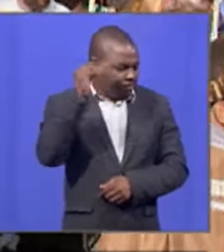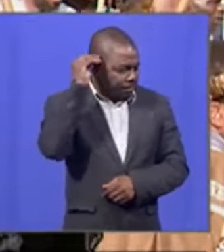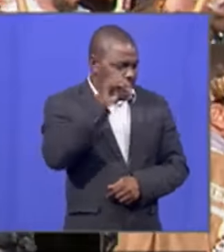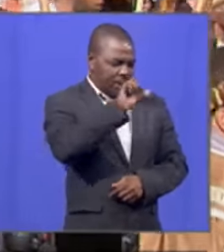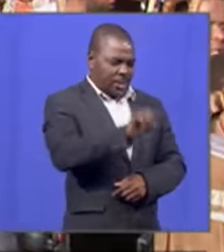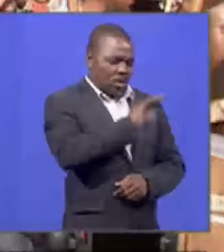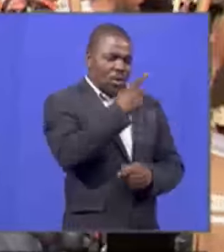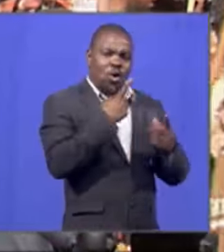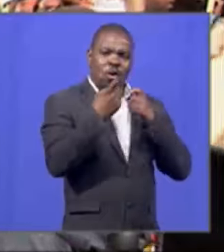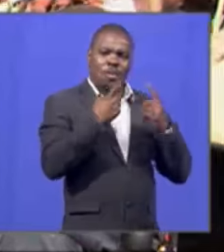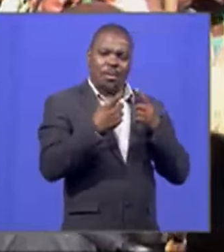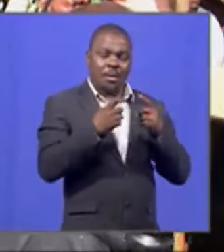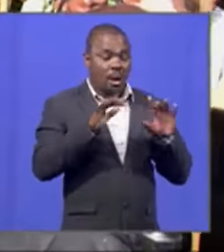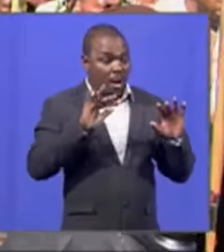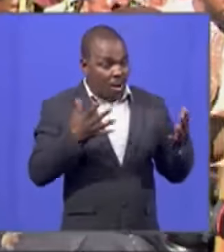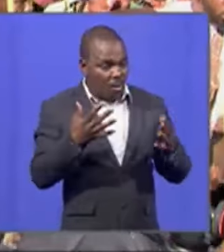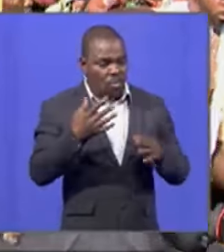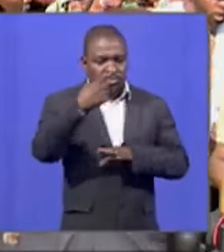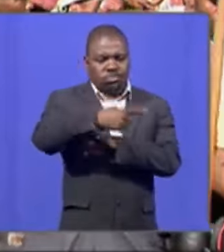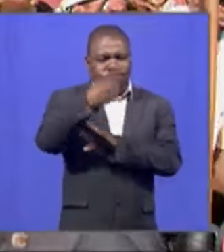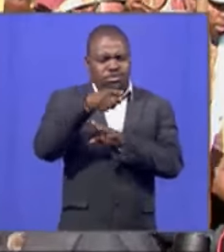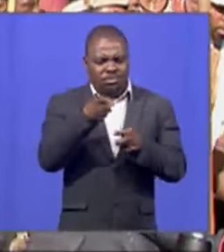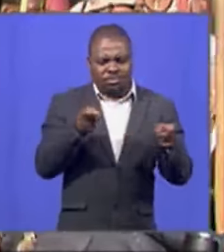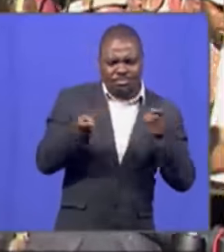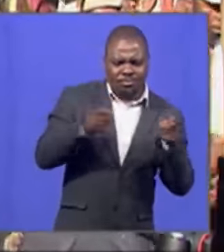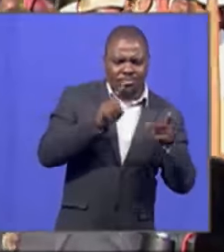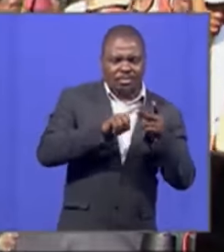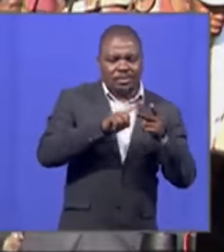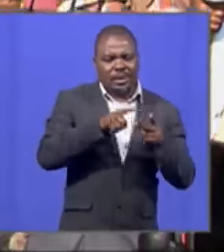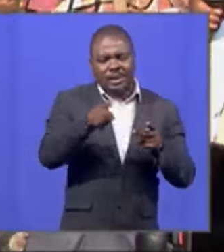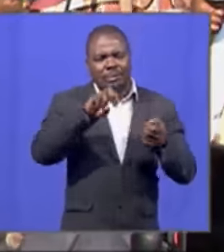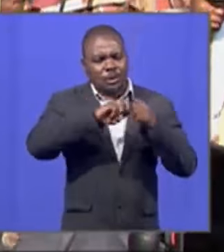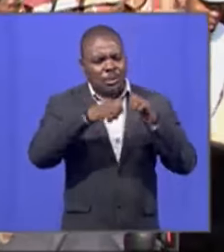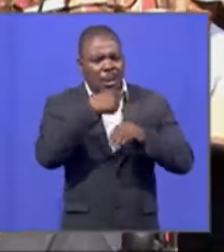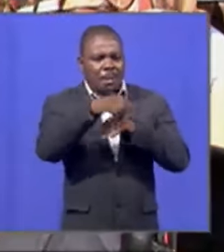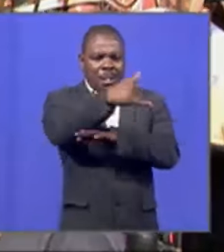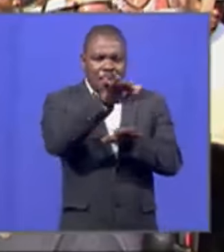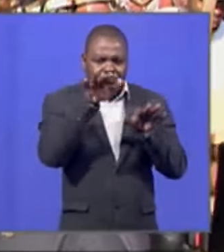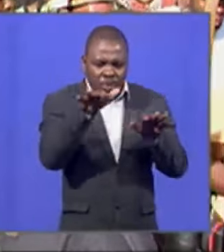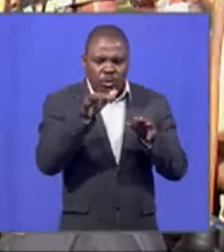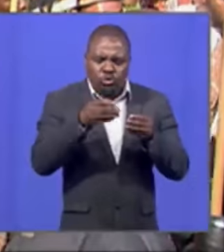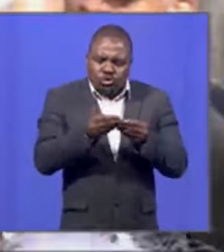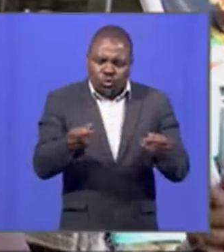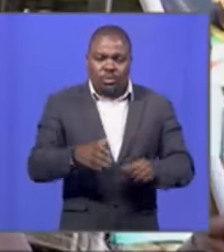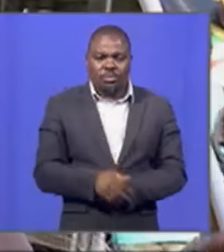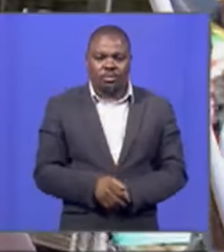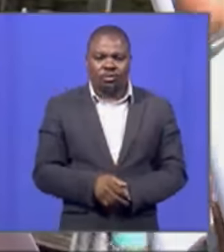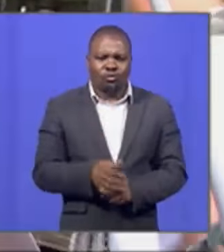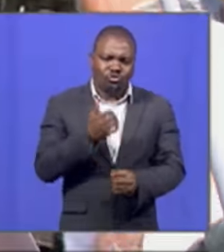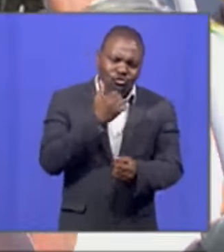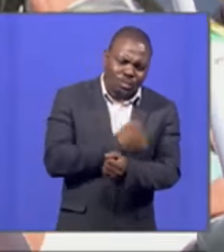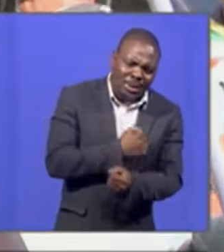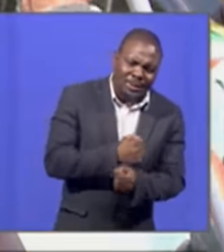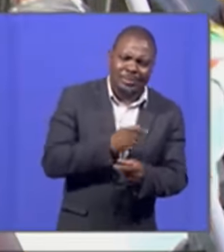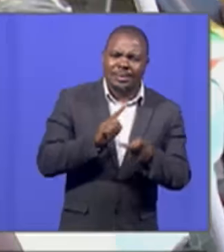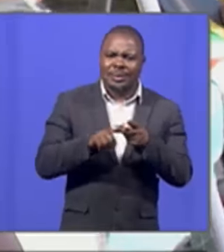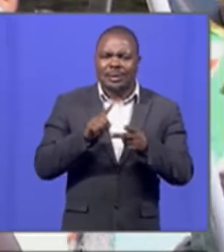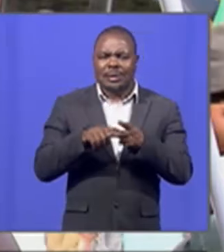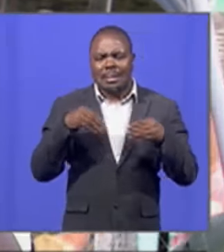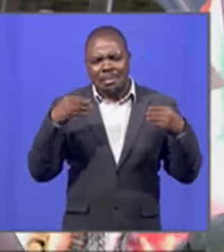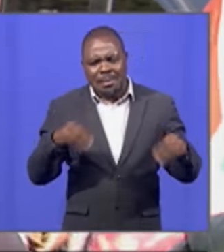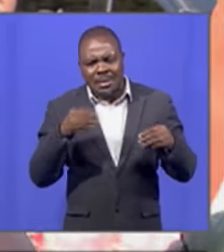matlafatša tšhireletšo melelwaneng le go rarolla pharela ya bofaladi. All this thuggery and drugs and all these illegal